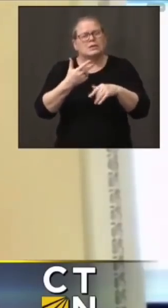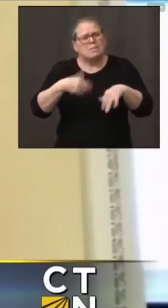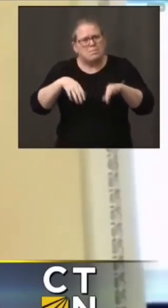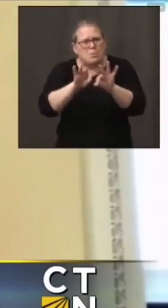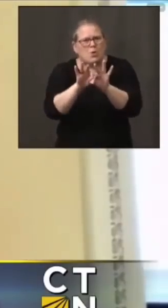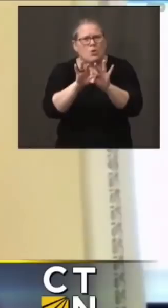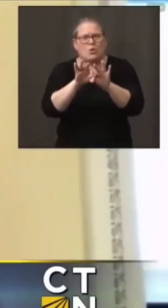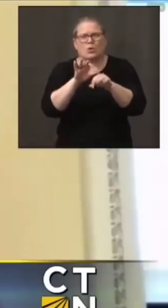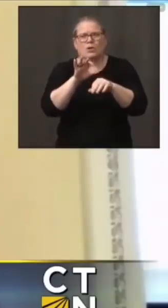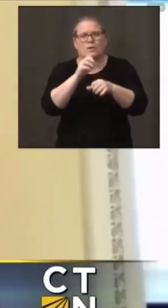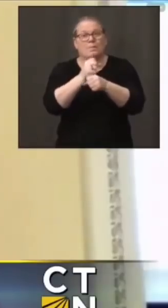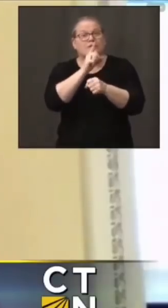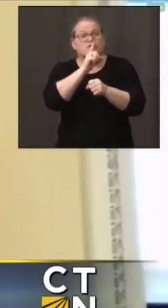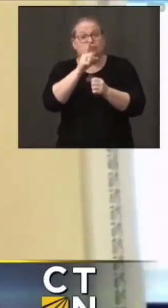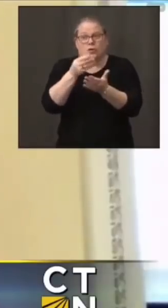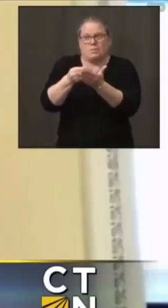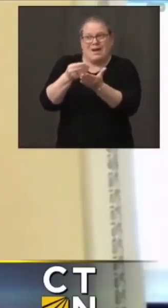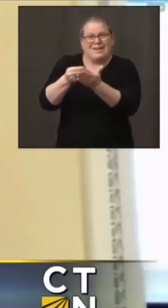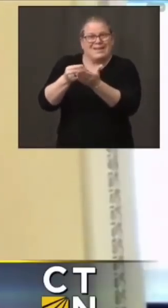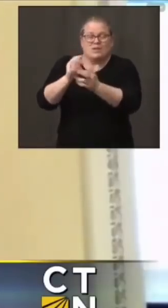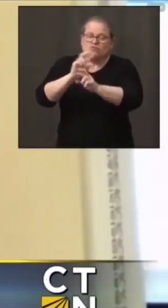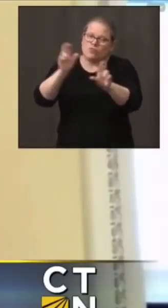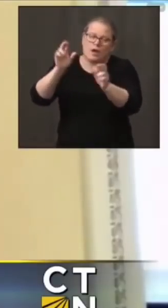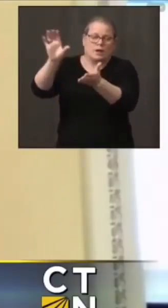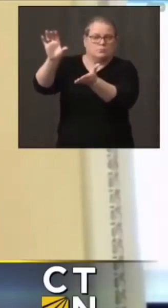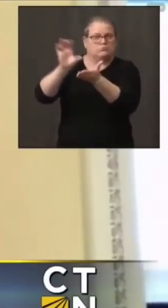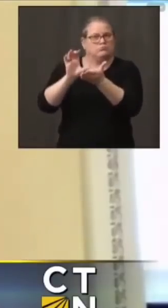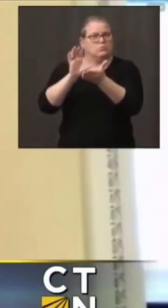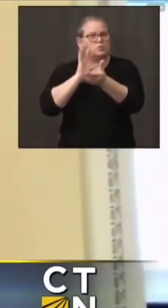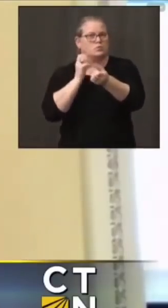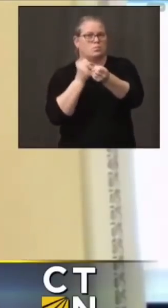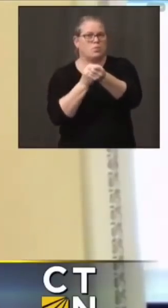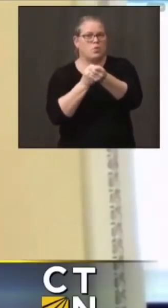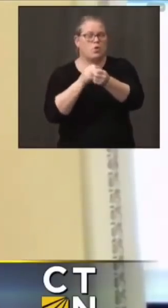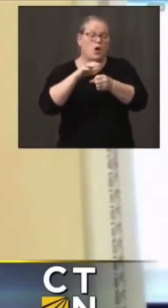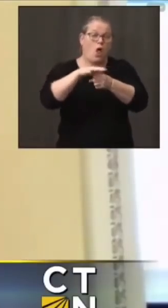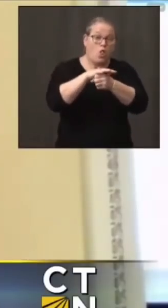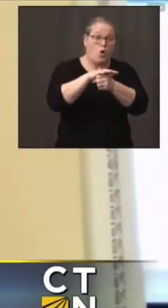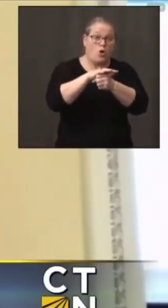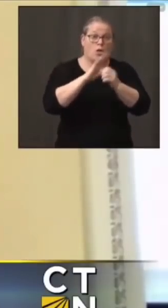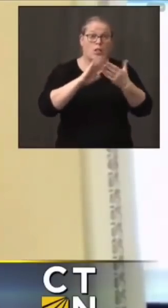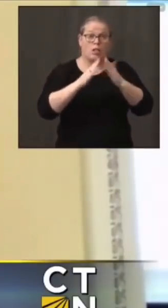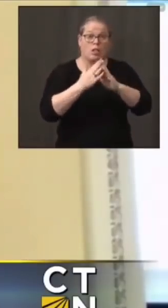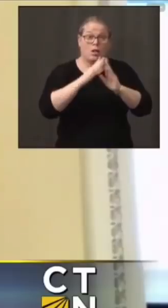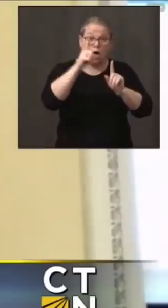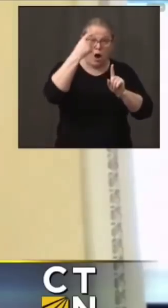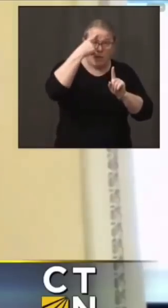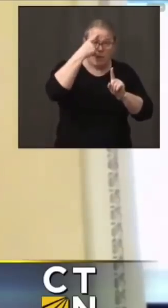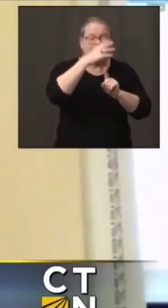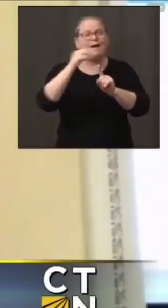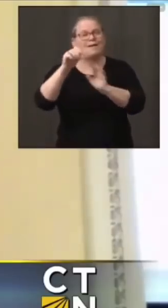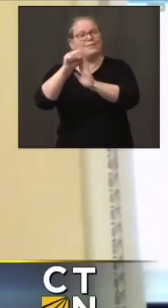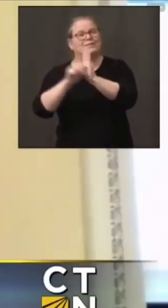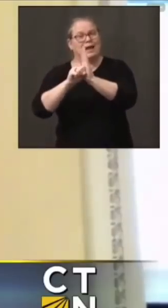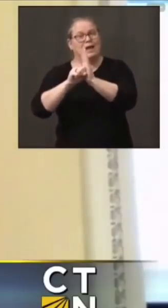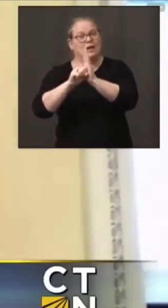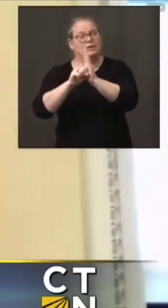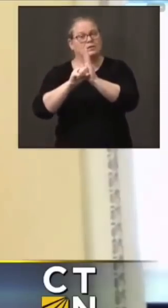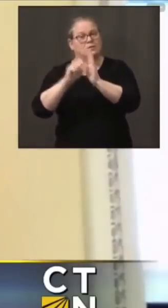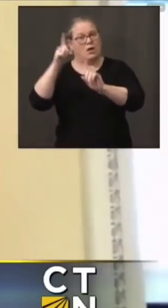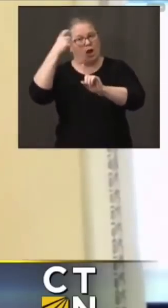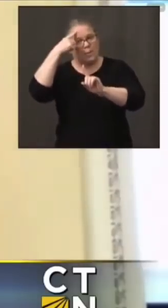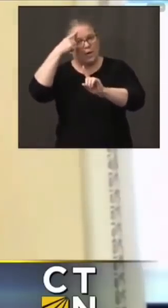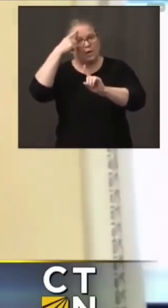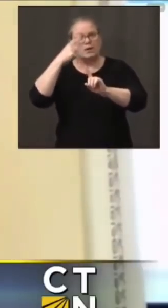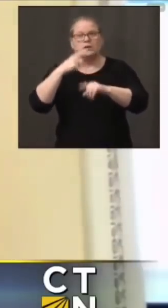robust funding for state and local government so that we are not losing police,